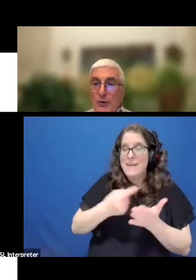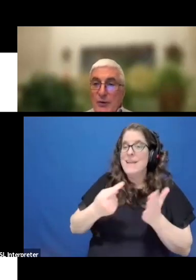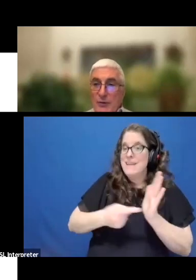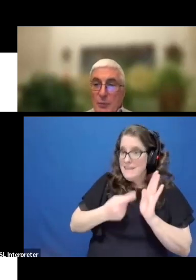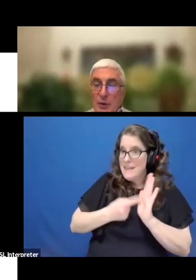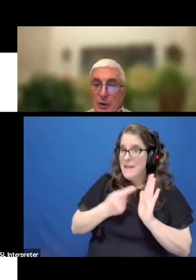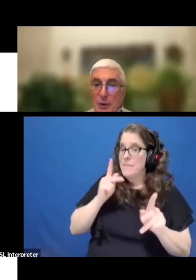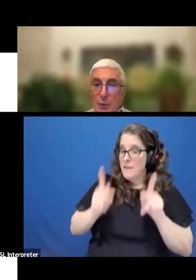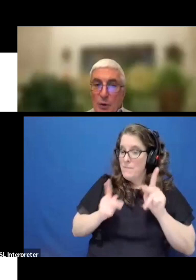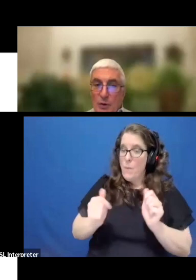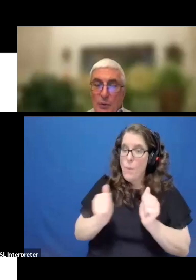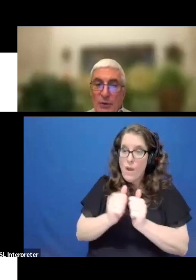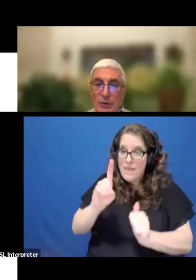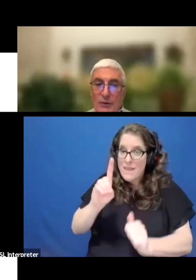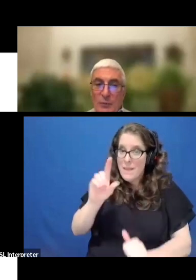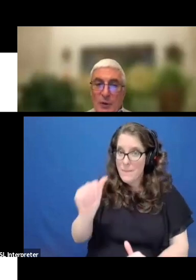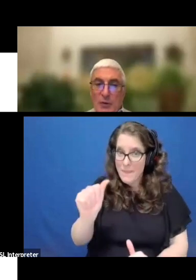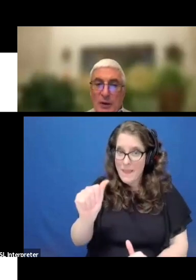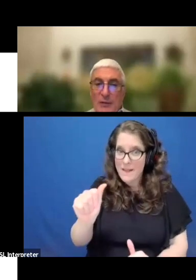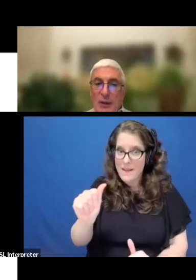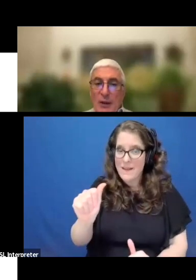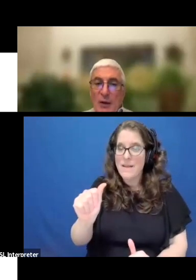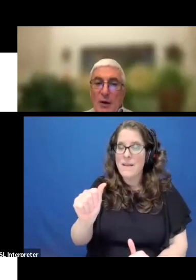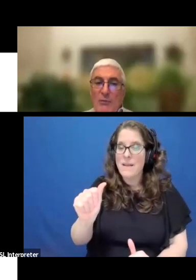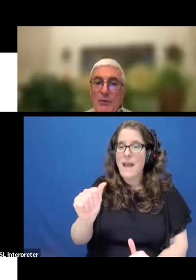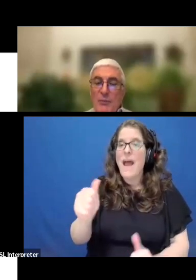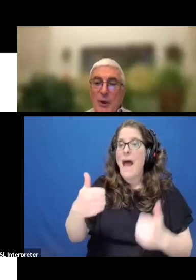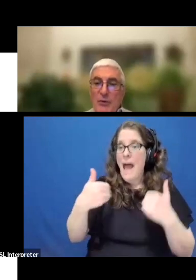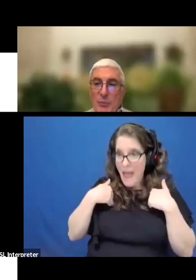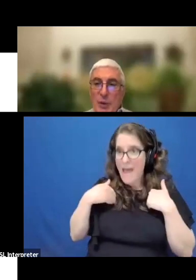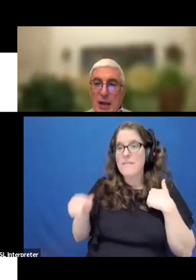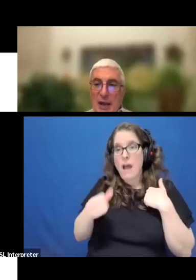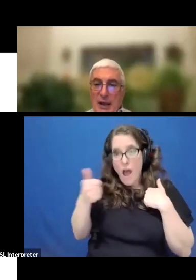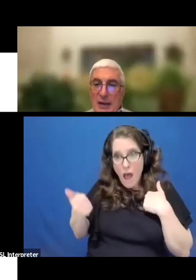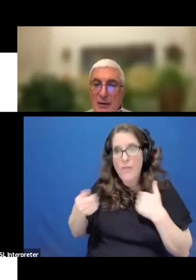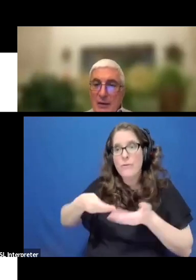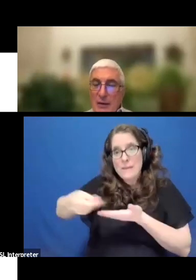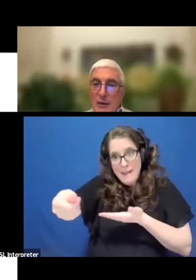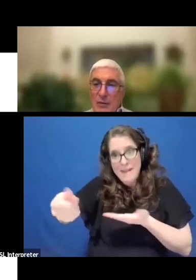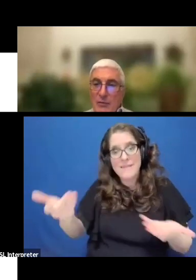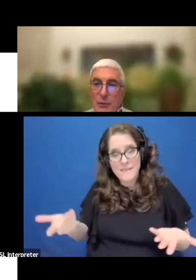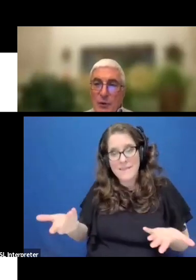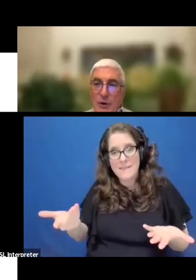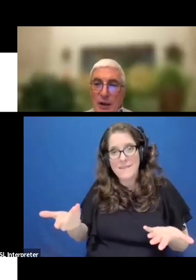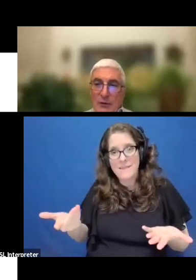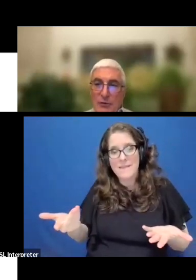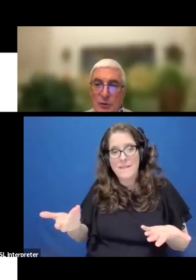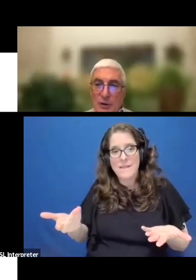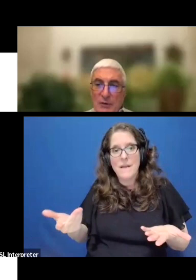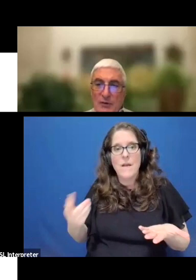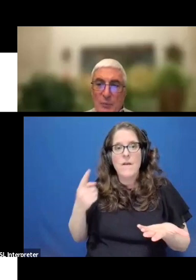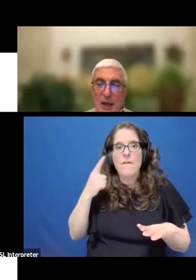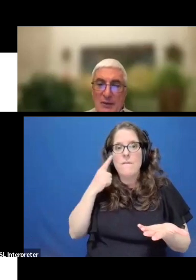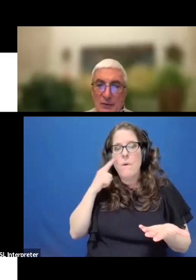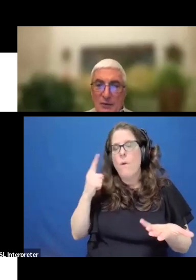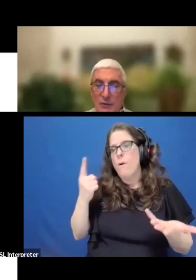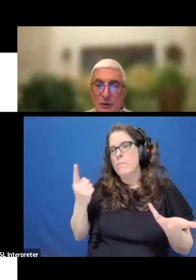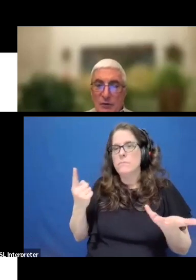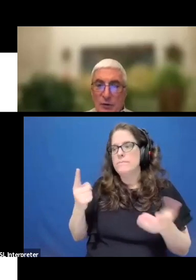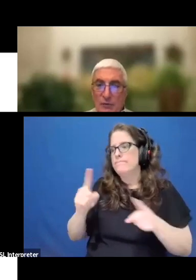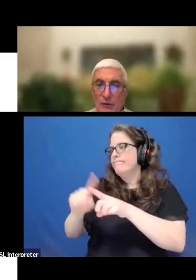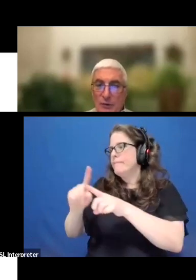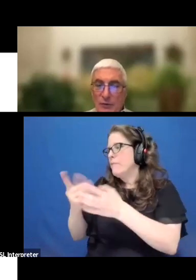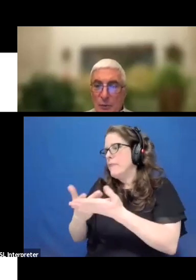person with a disability, a worker with a disability, often must pay for extra expenses